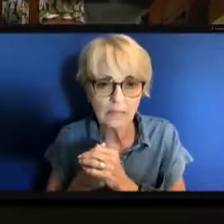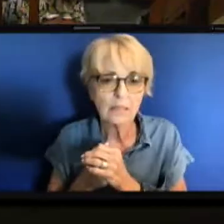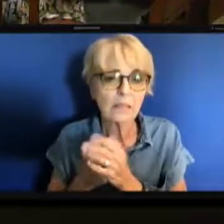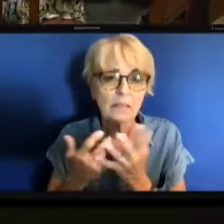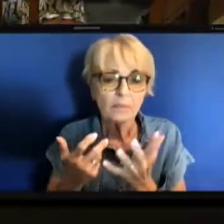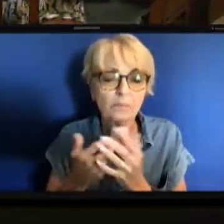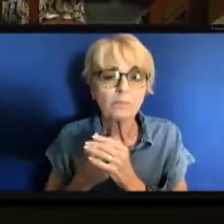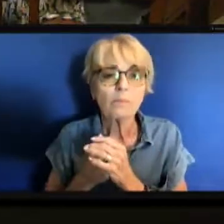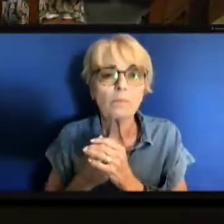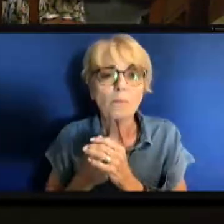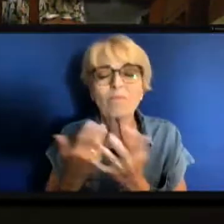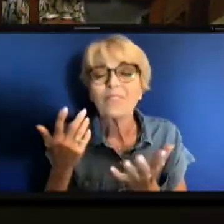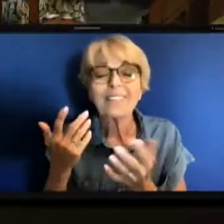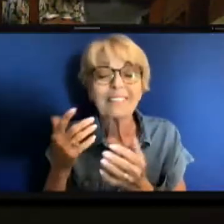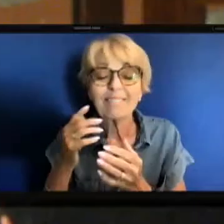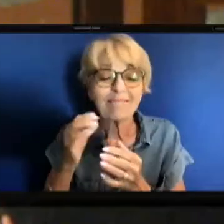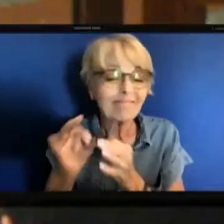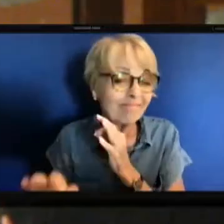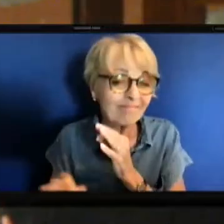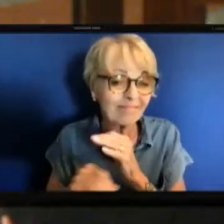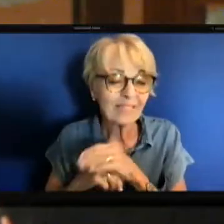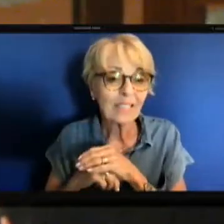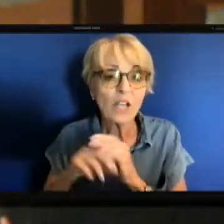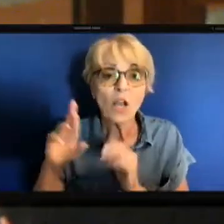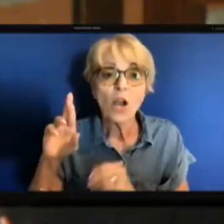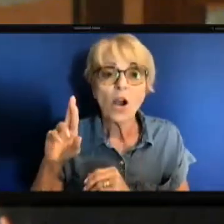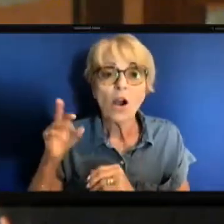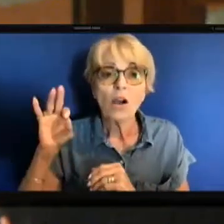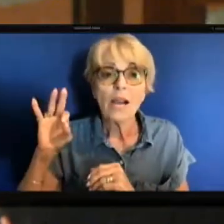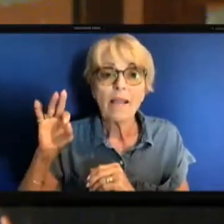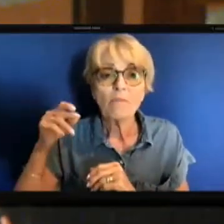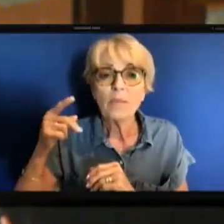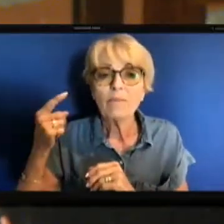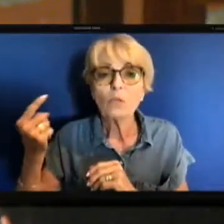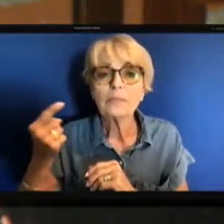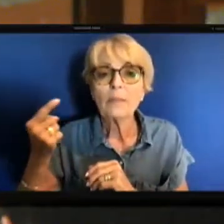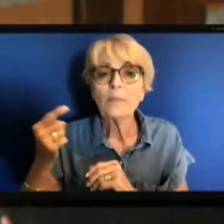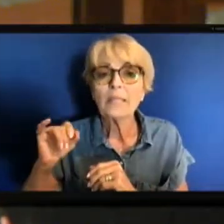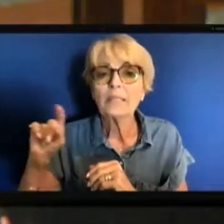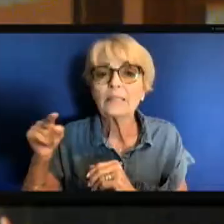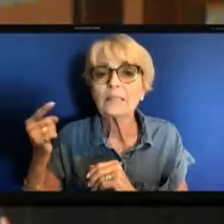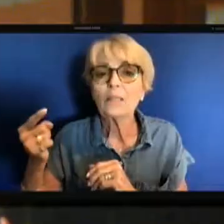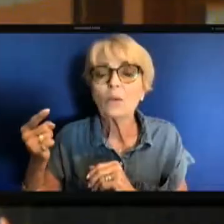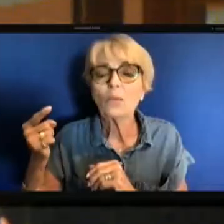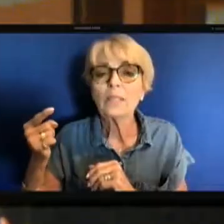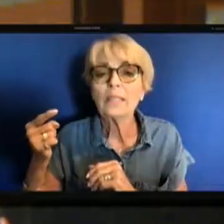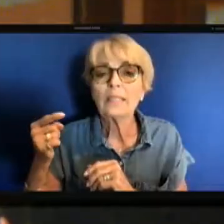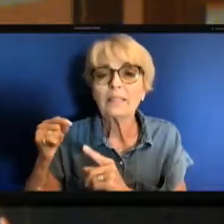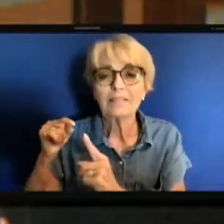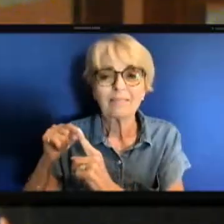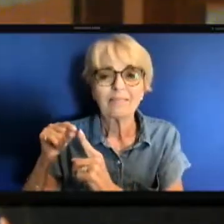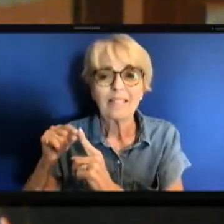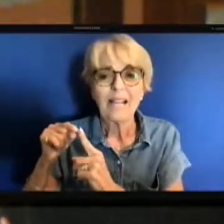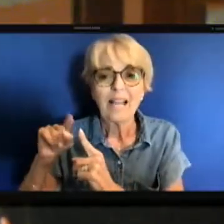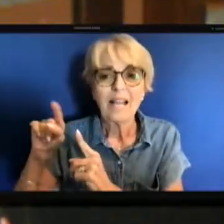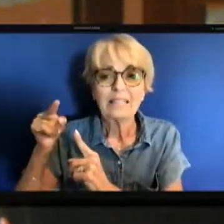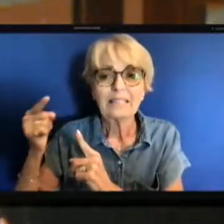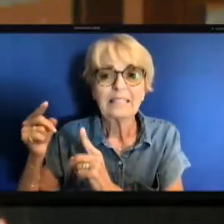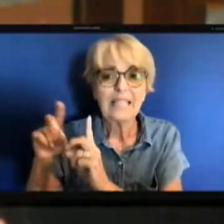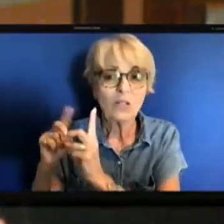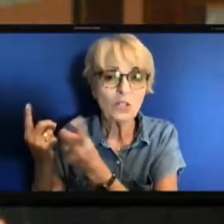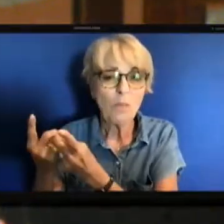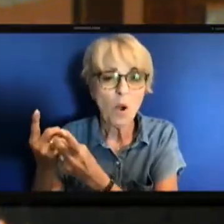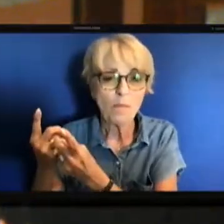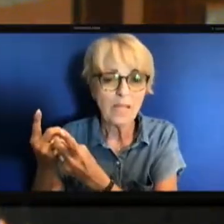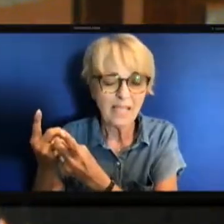The simplest example is an RFP for something that is only going to be used by a single department. Right. In that instance,